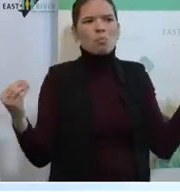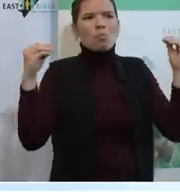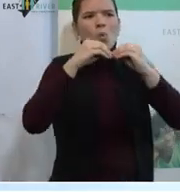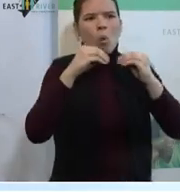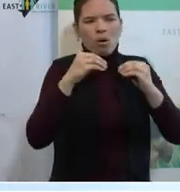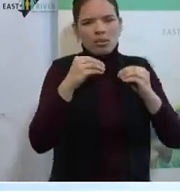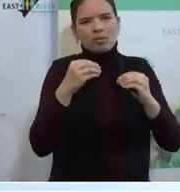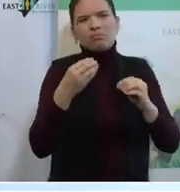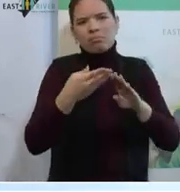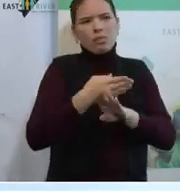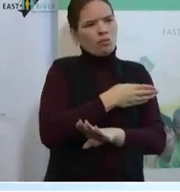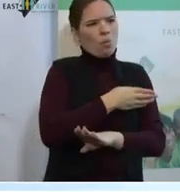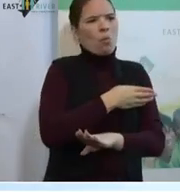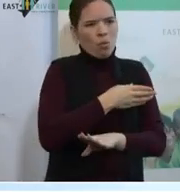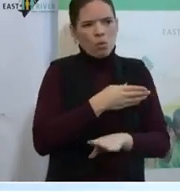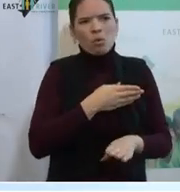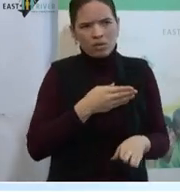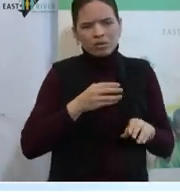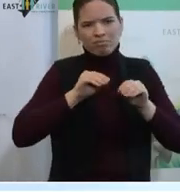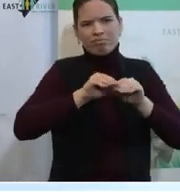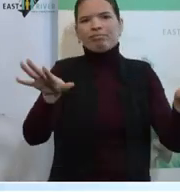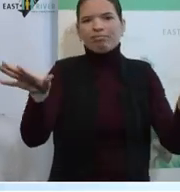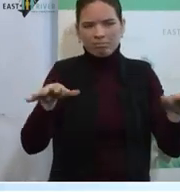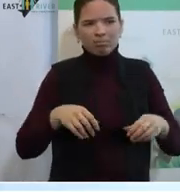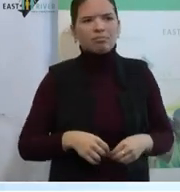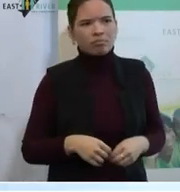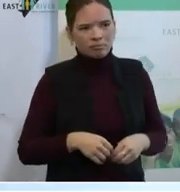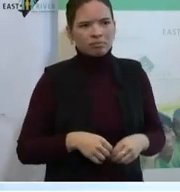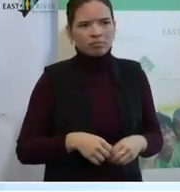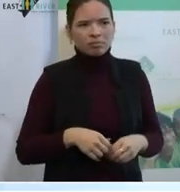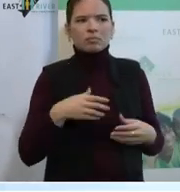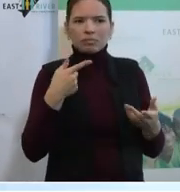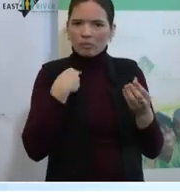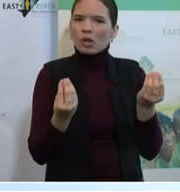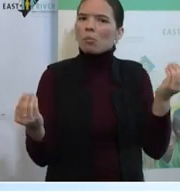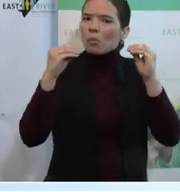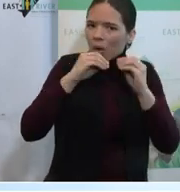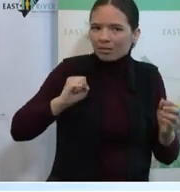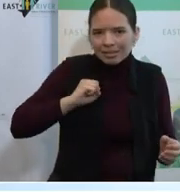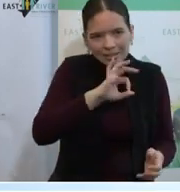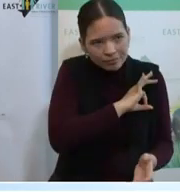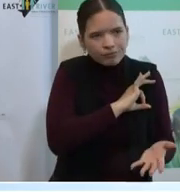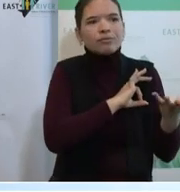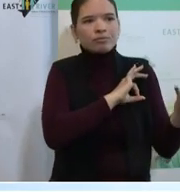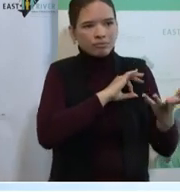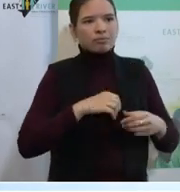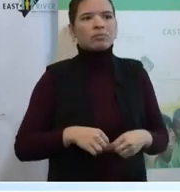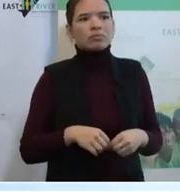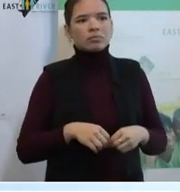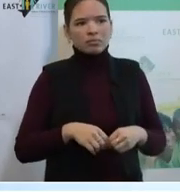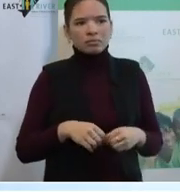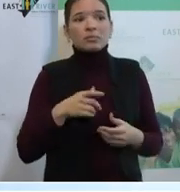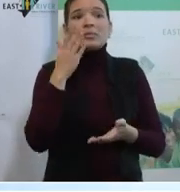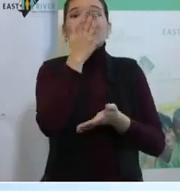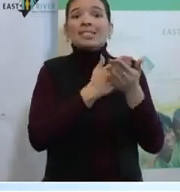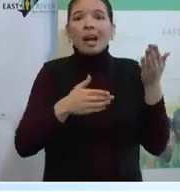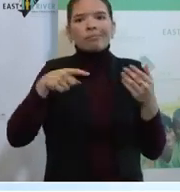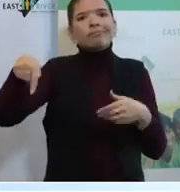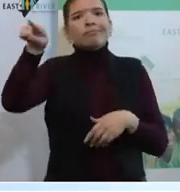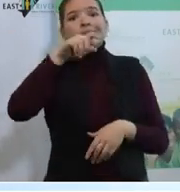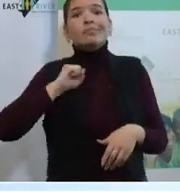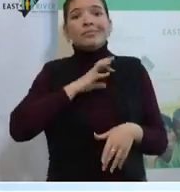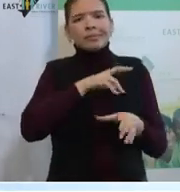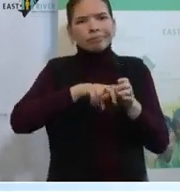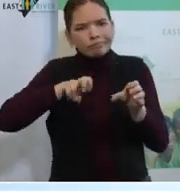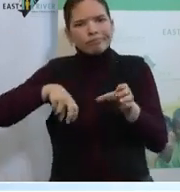shortages. We're having staff shortages in a number of our agencies. So if you want to work at